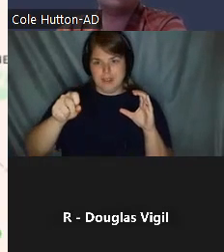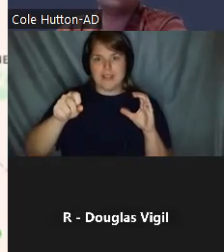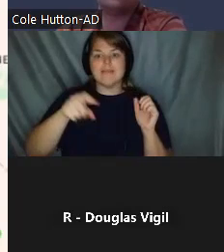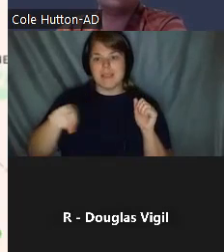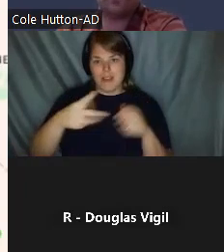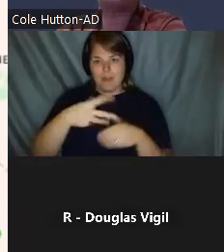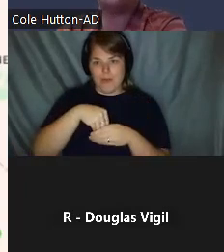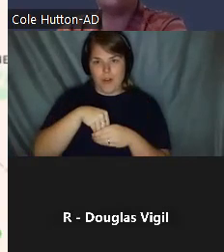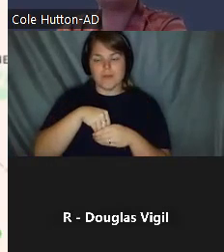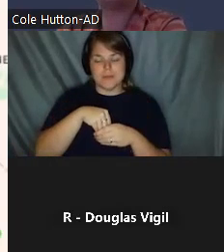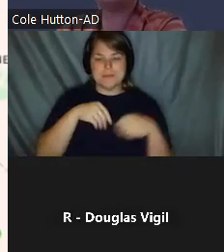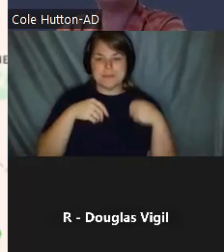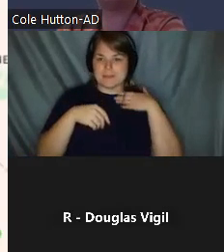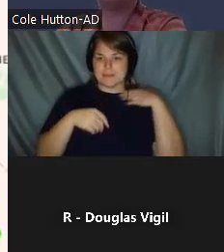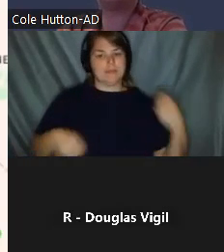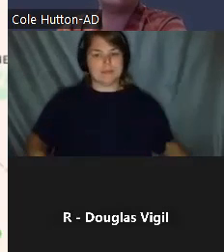part.